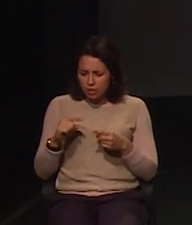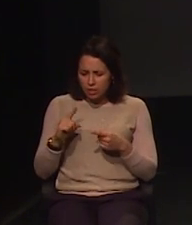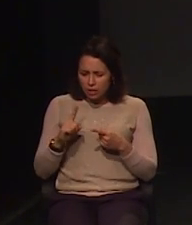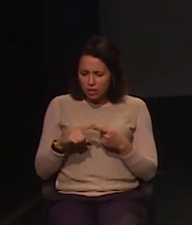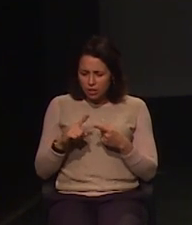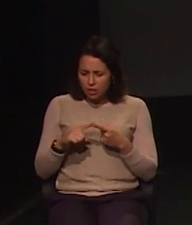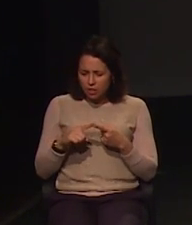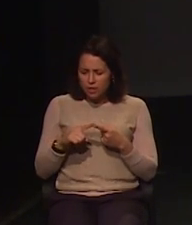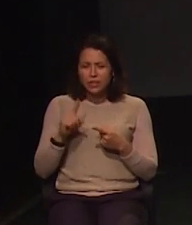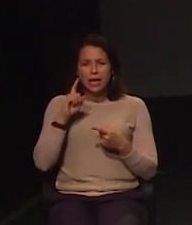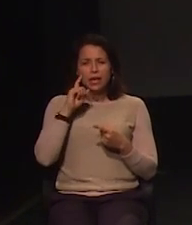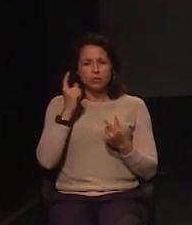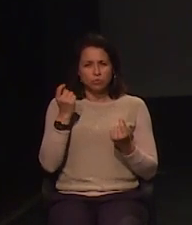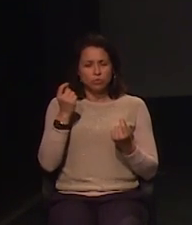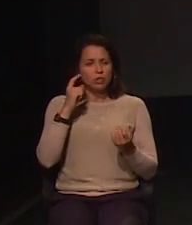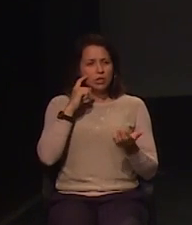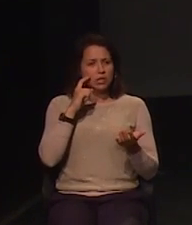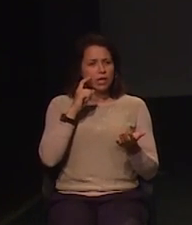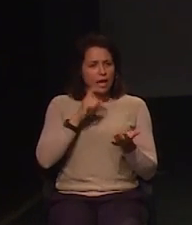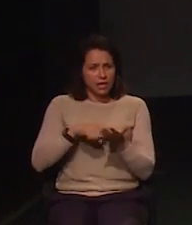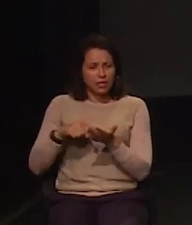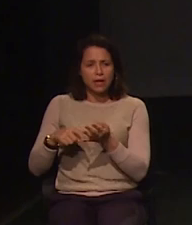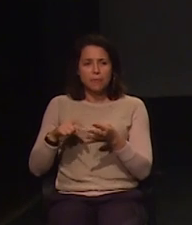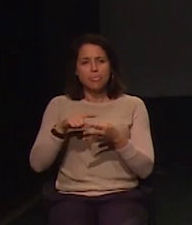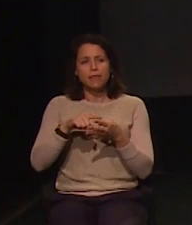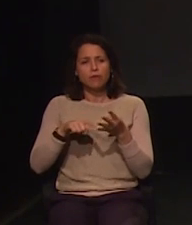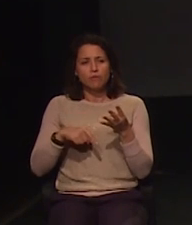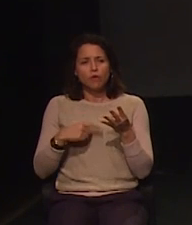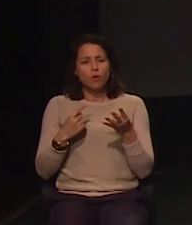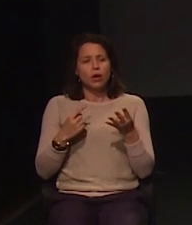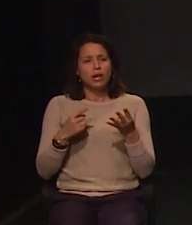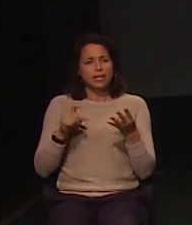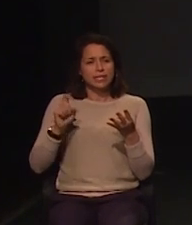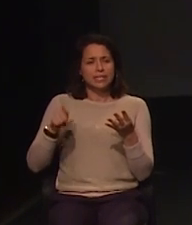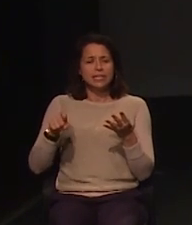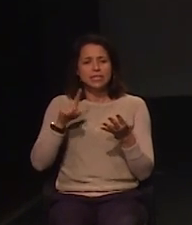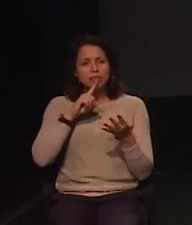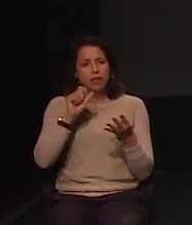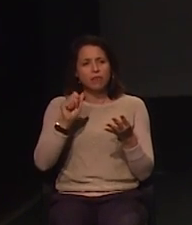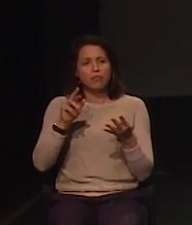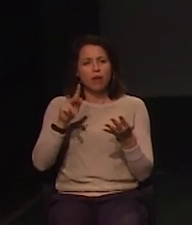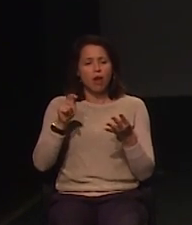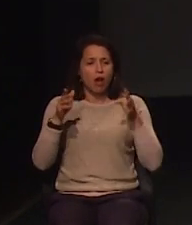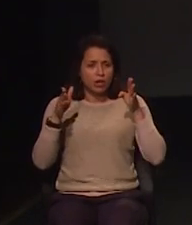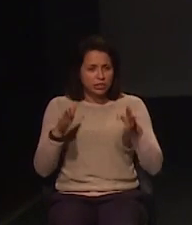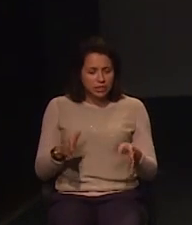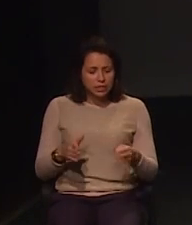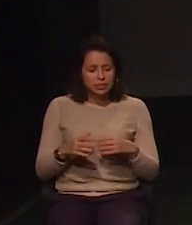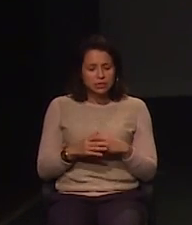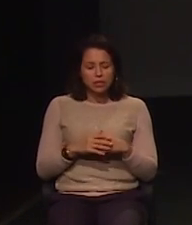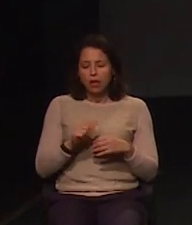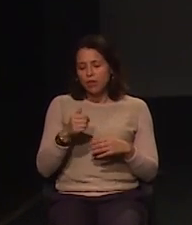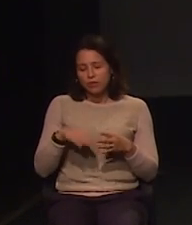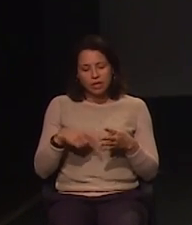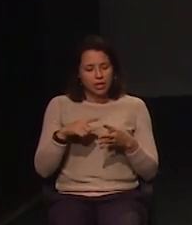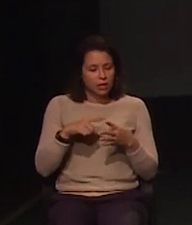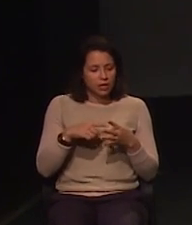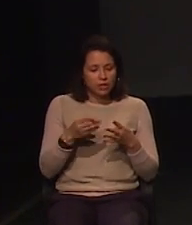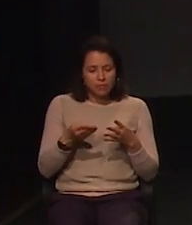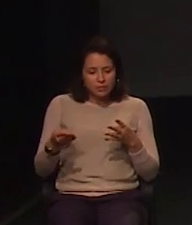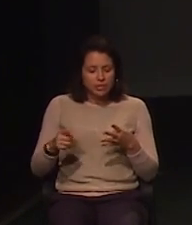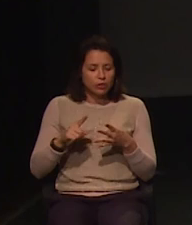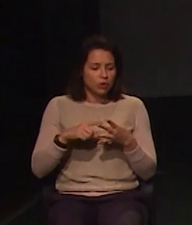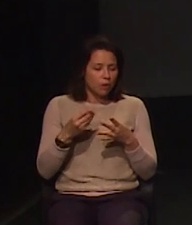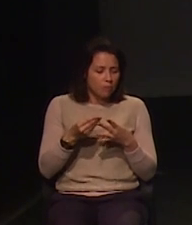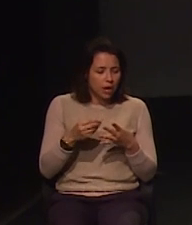they identified the four needs of artists. And the one, besides the material, the money, the health insurance, all of